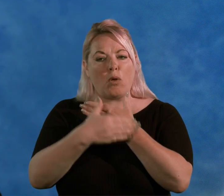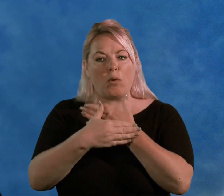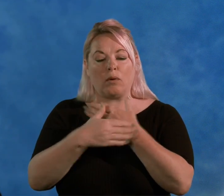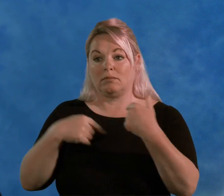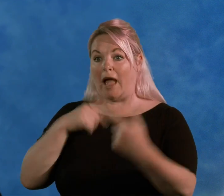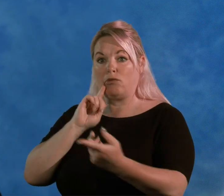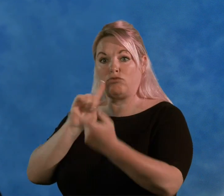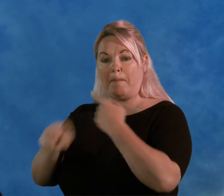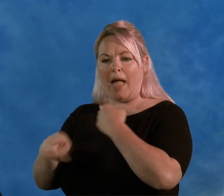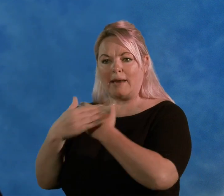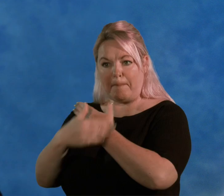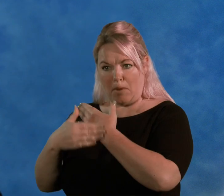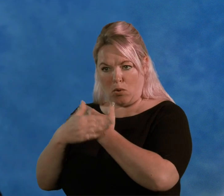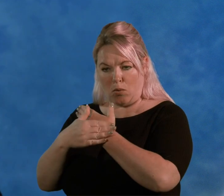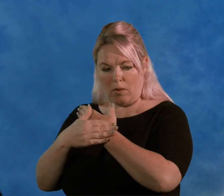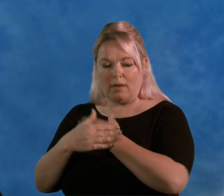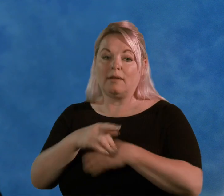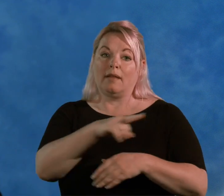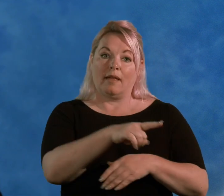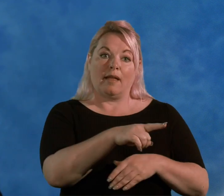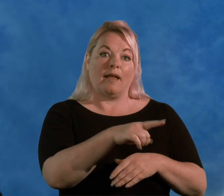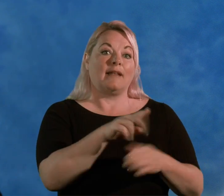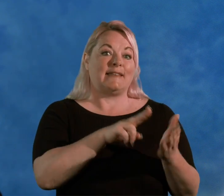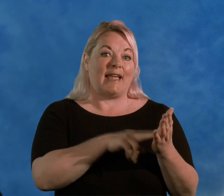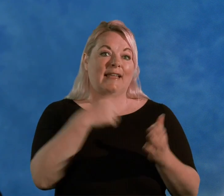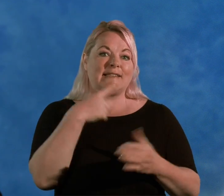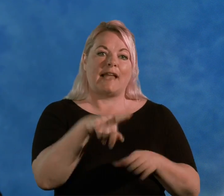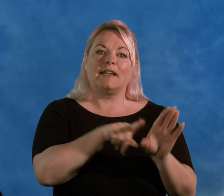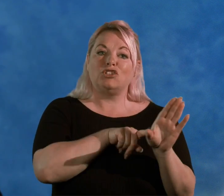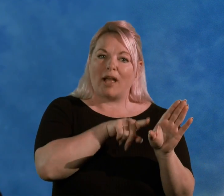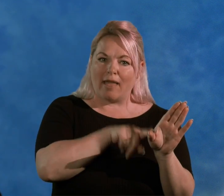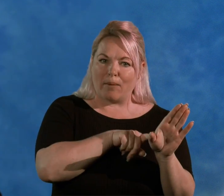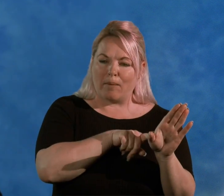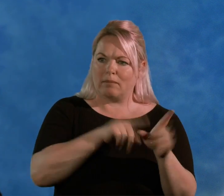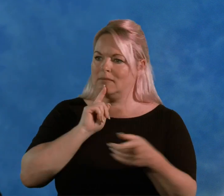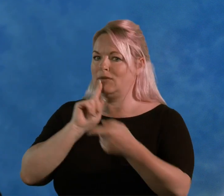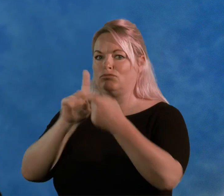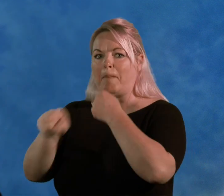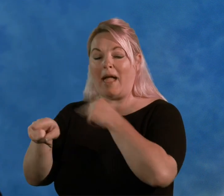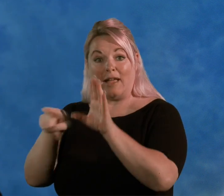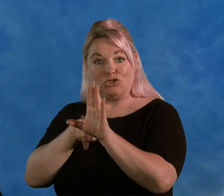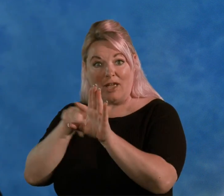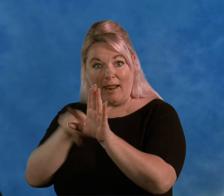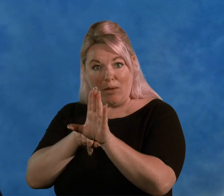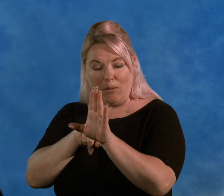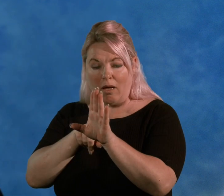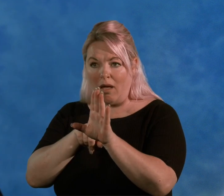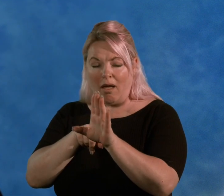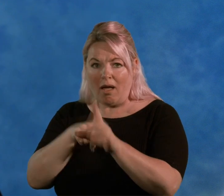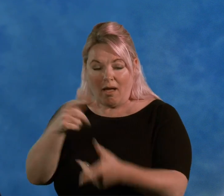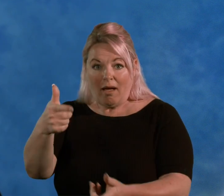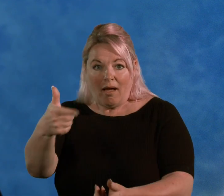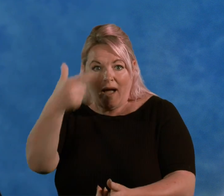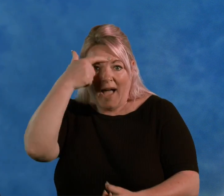I said blue. And she said yellow. And I said yellow. I